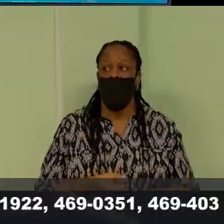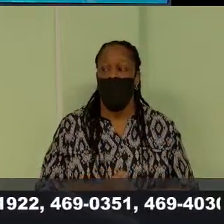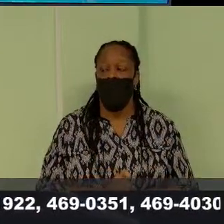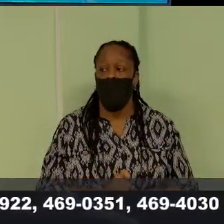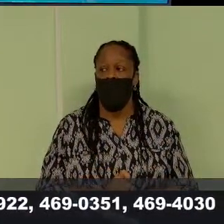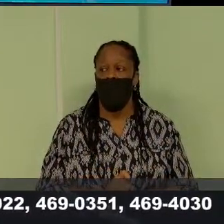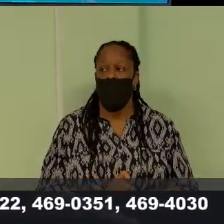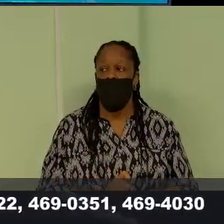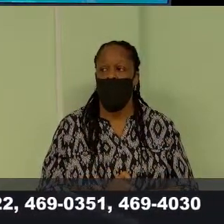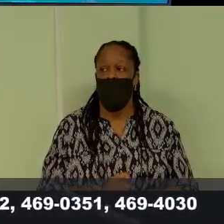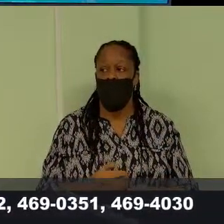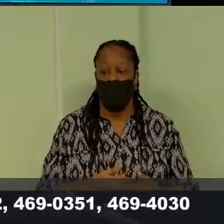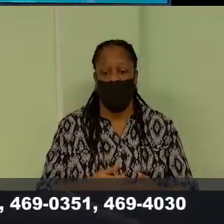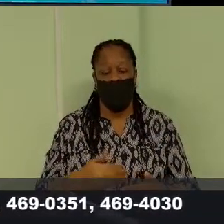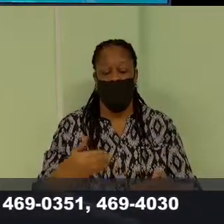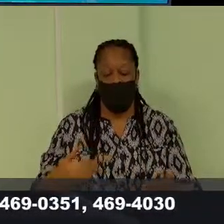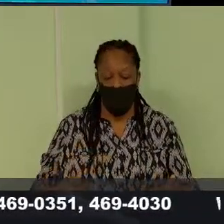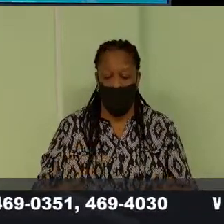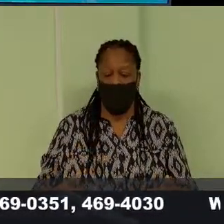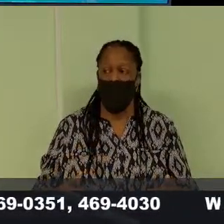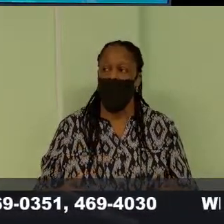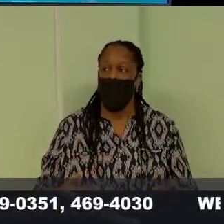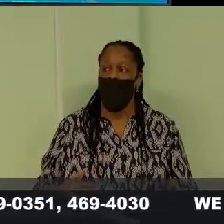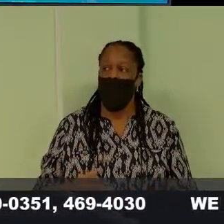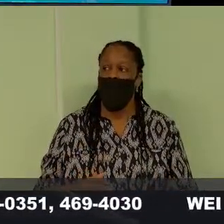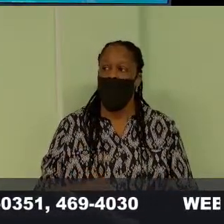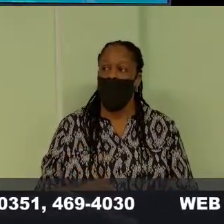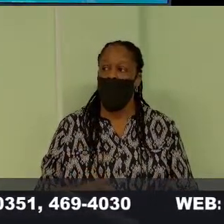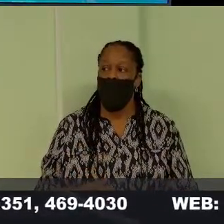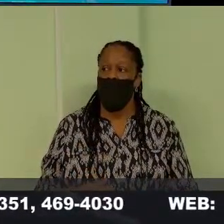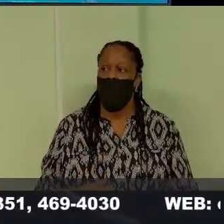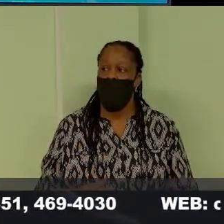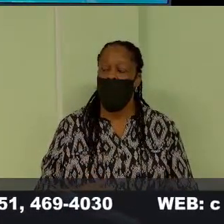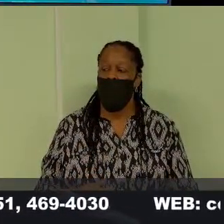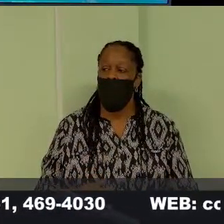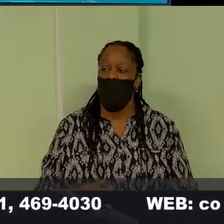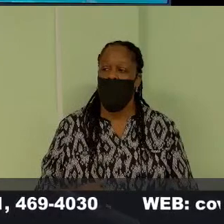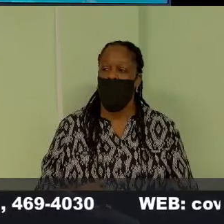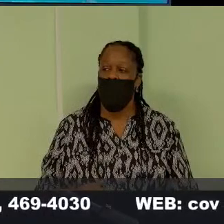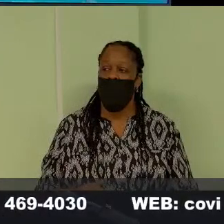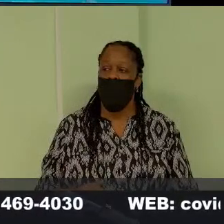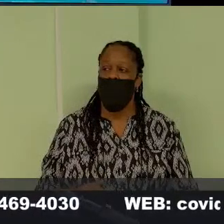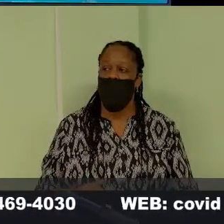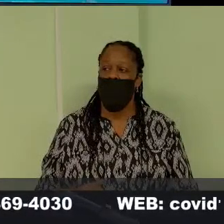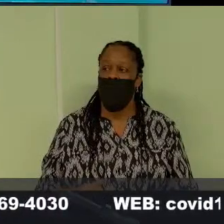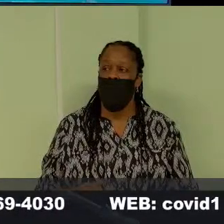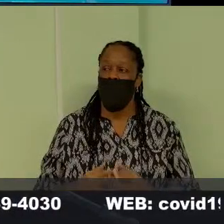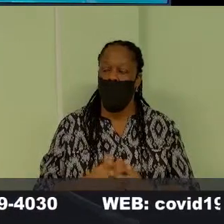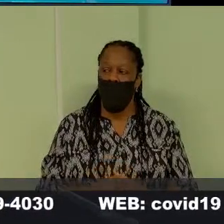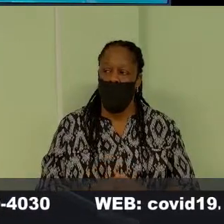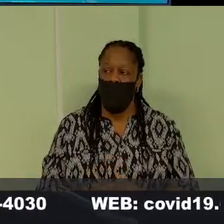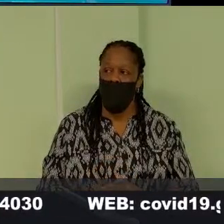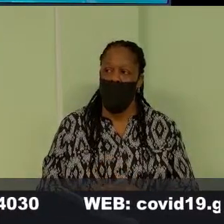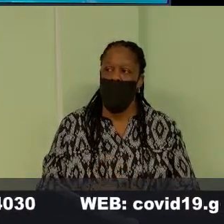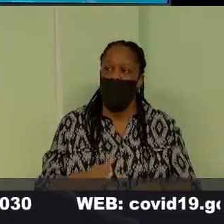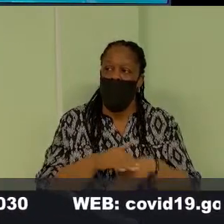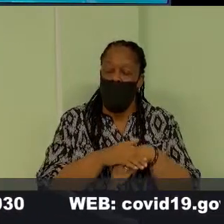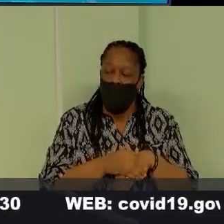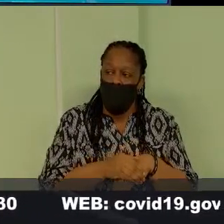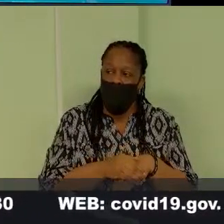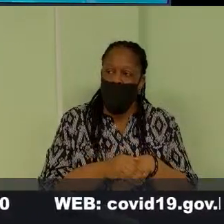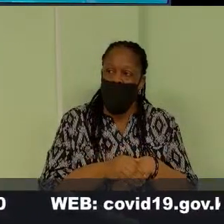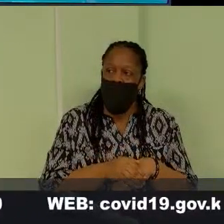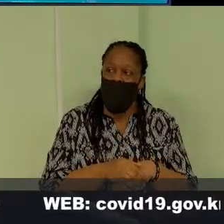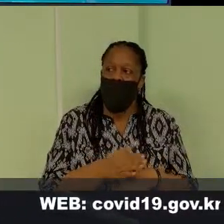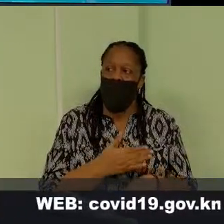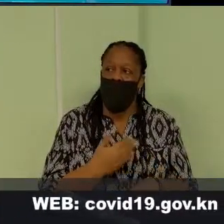pre-COVID coming from the United States, the UK, and the Caribbean. And when the borders are open, I guess sequentially we'll have